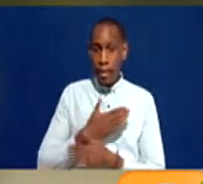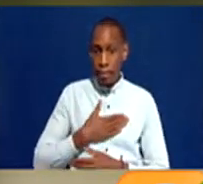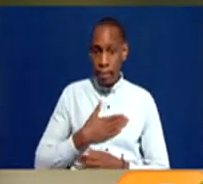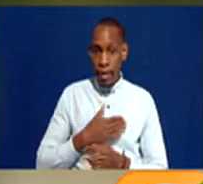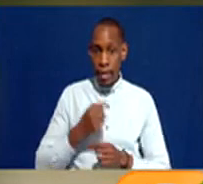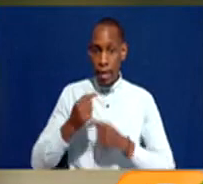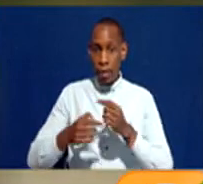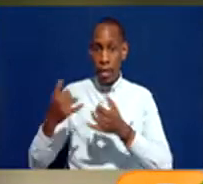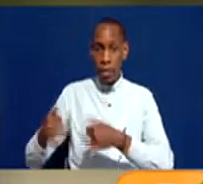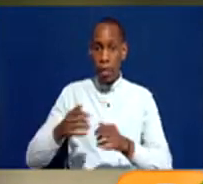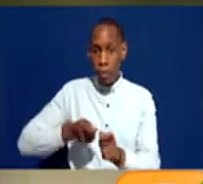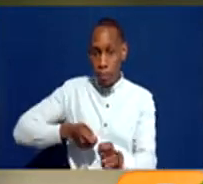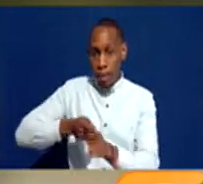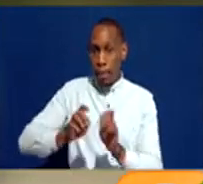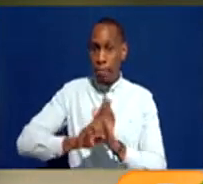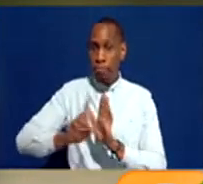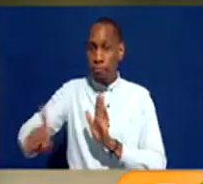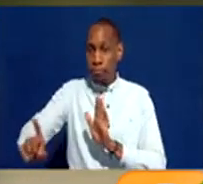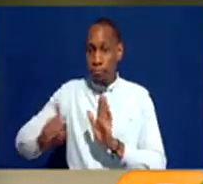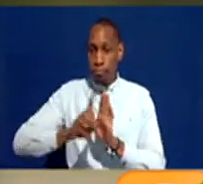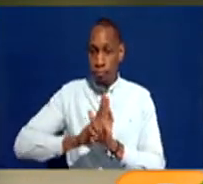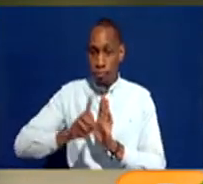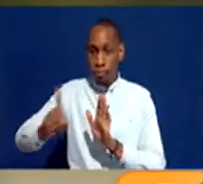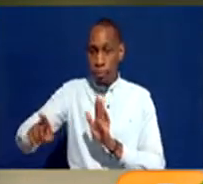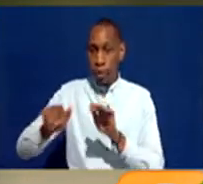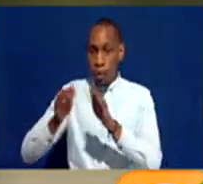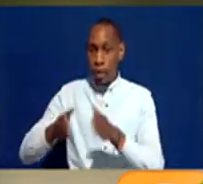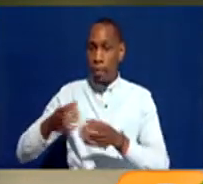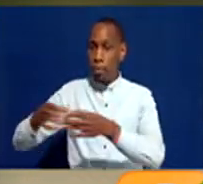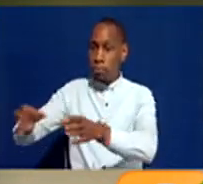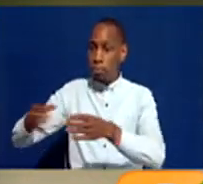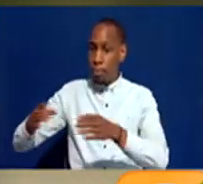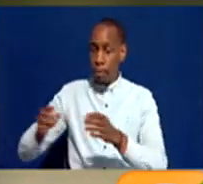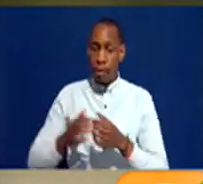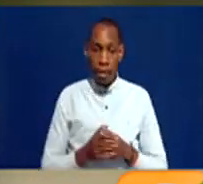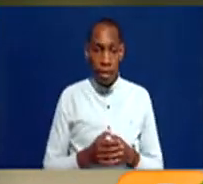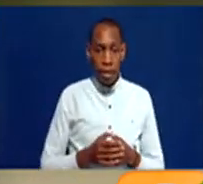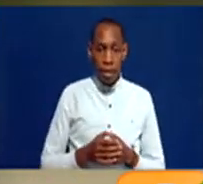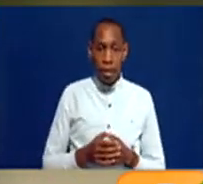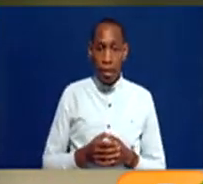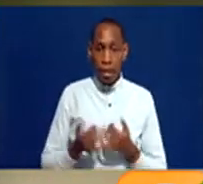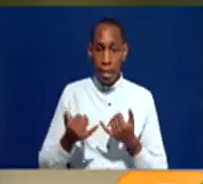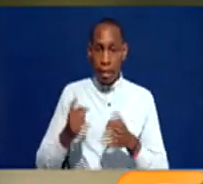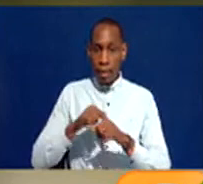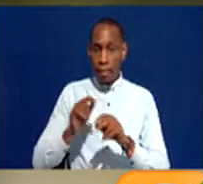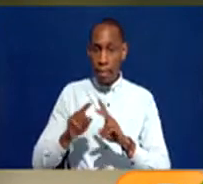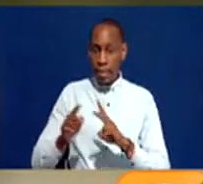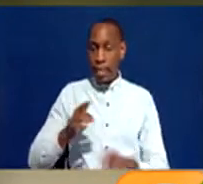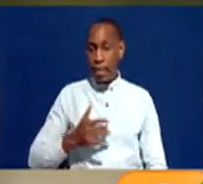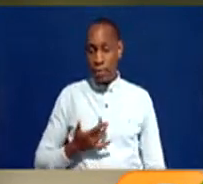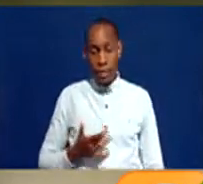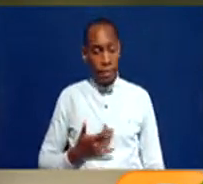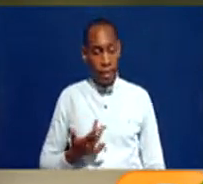pool and coming back to the table. So by the time I started feeling